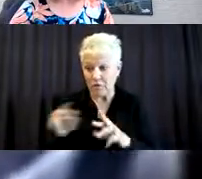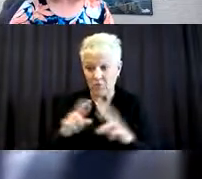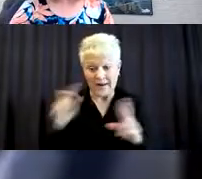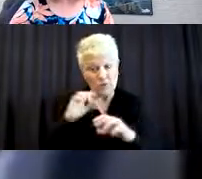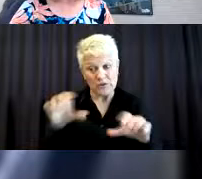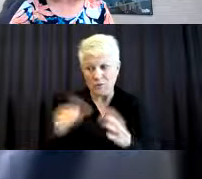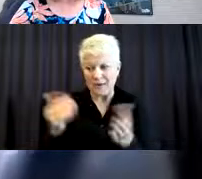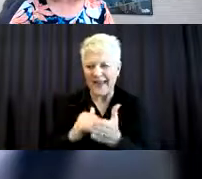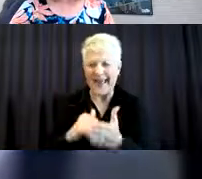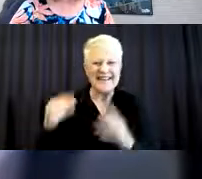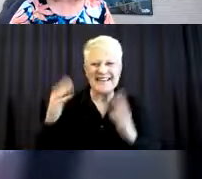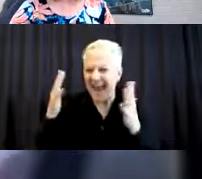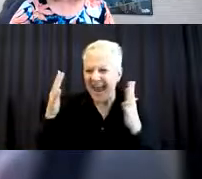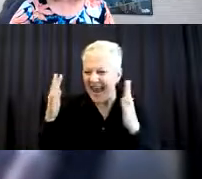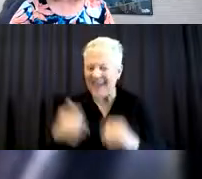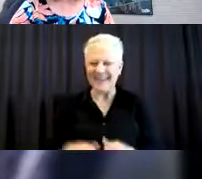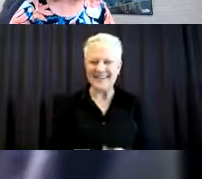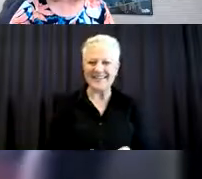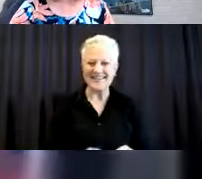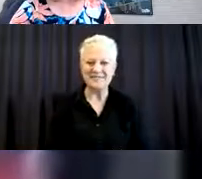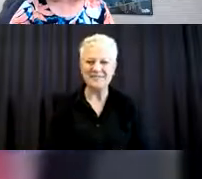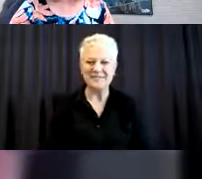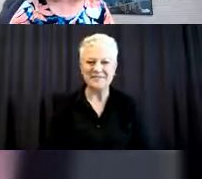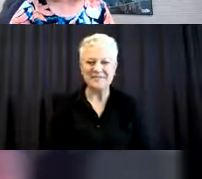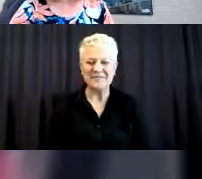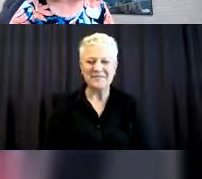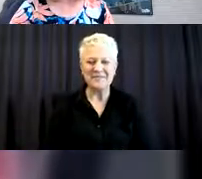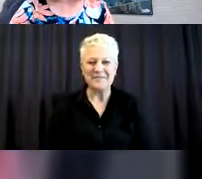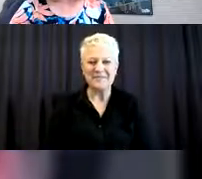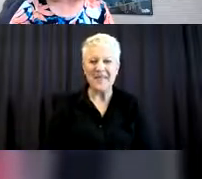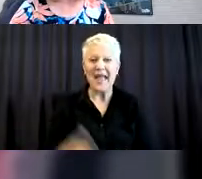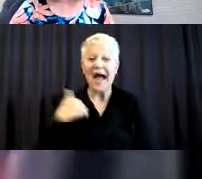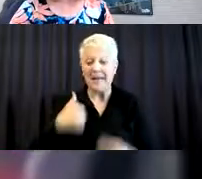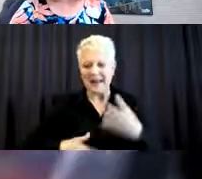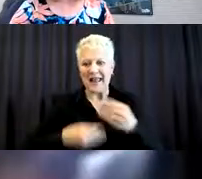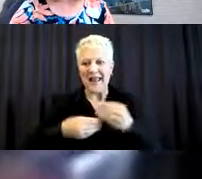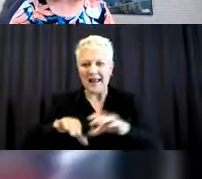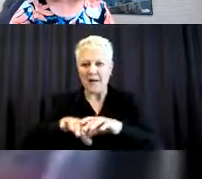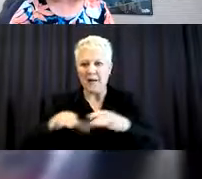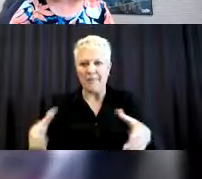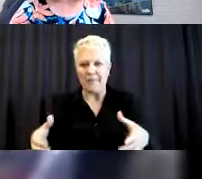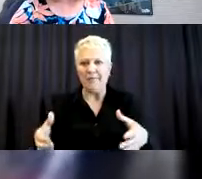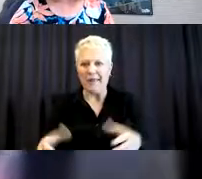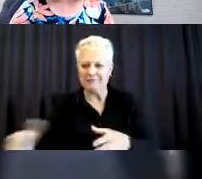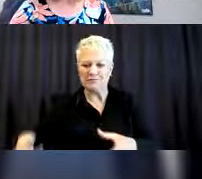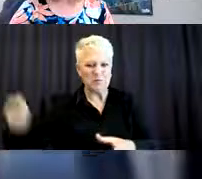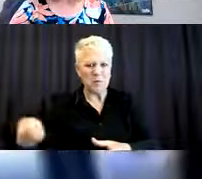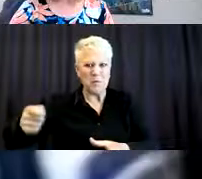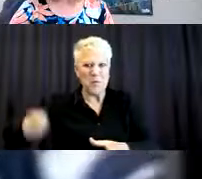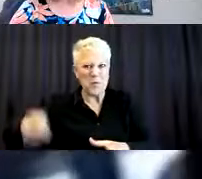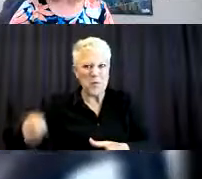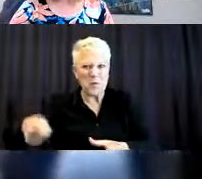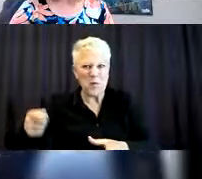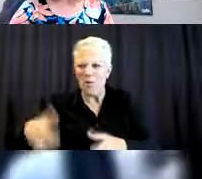Oh, yay. You want to give it a bunch? You know what? I'm going to bring another pan out. Ooh! What's